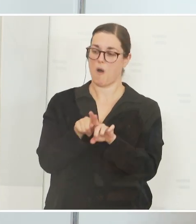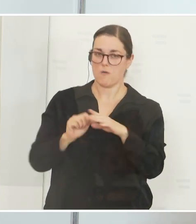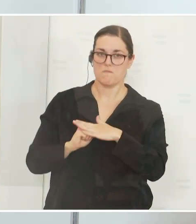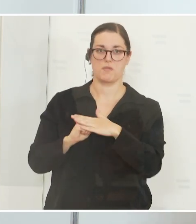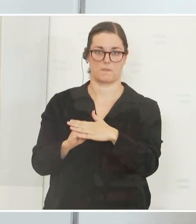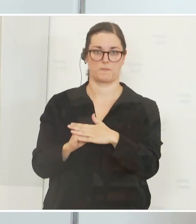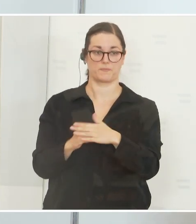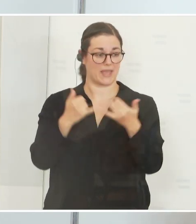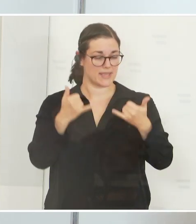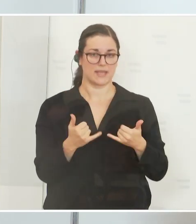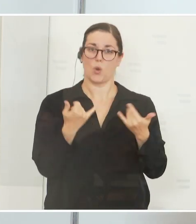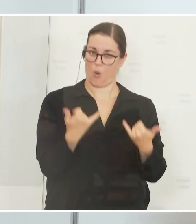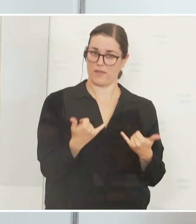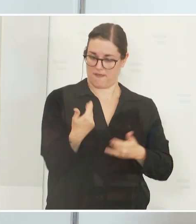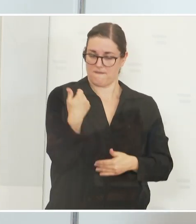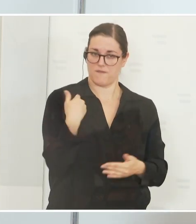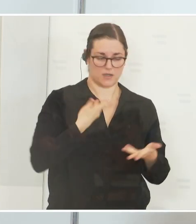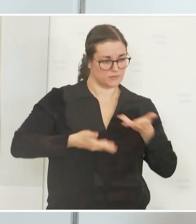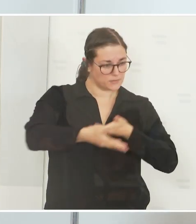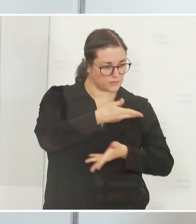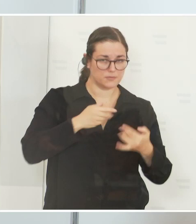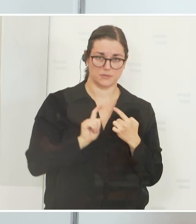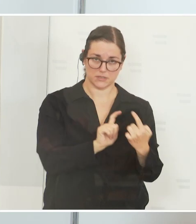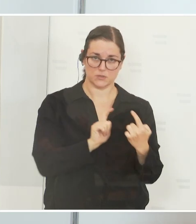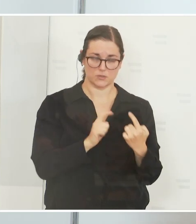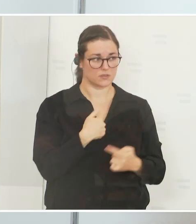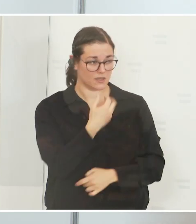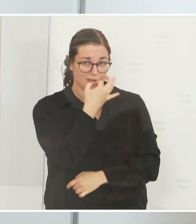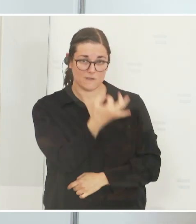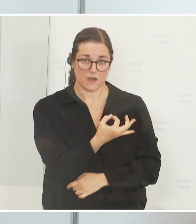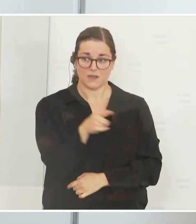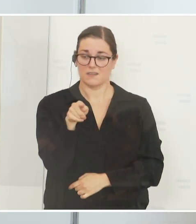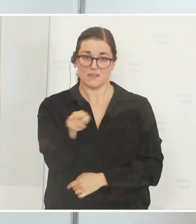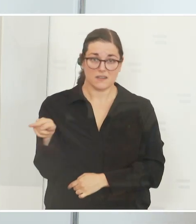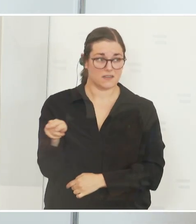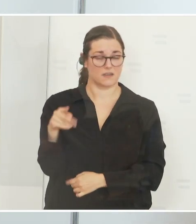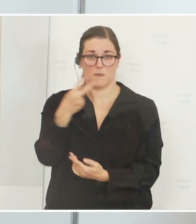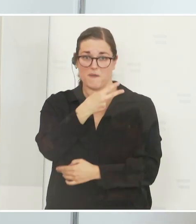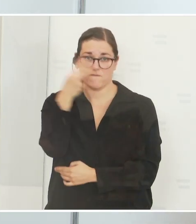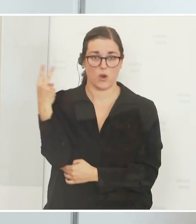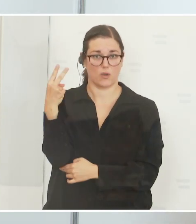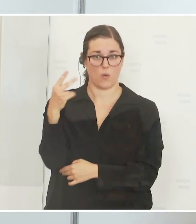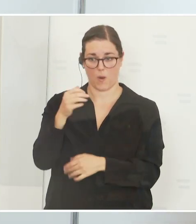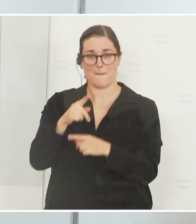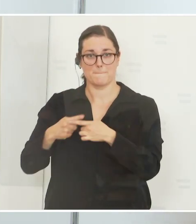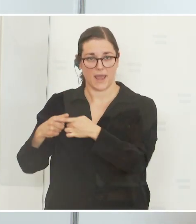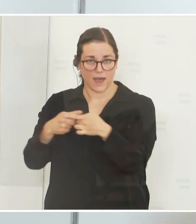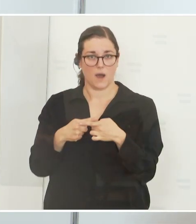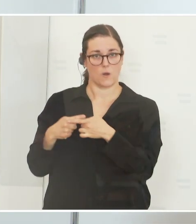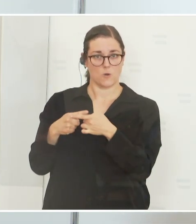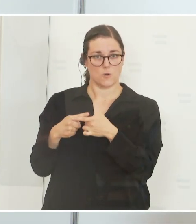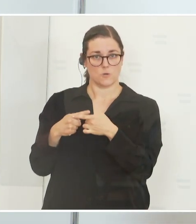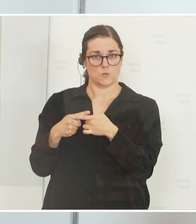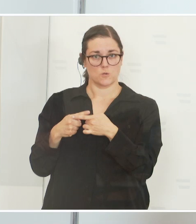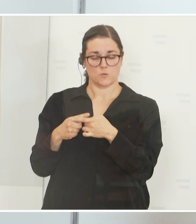During today's discussion, I asked ministers to remember the brave people of Belarus, names and numbers that are strong